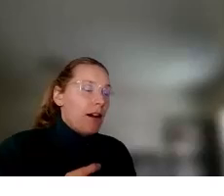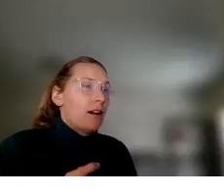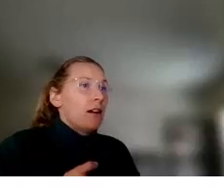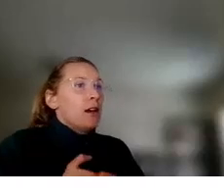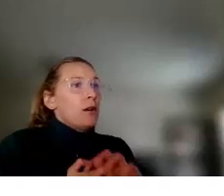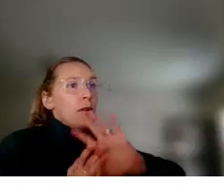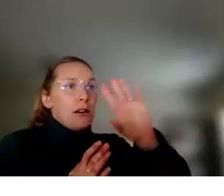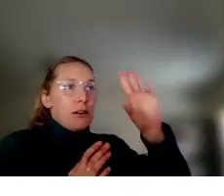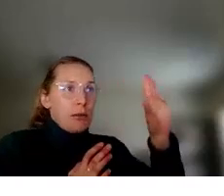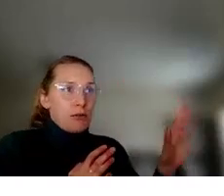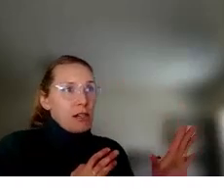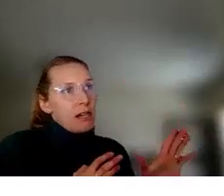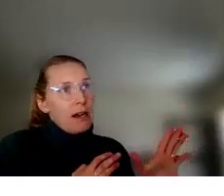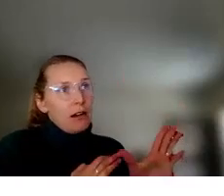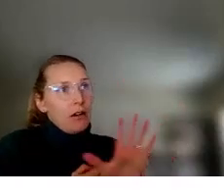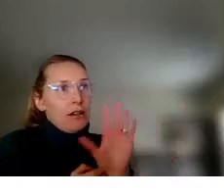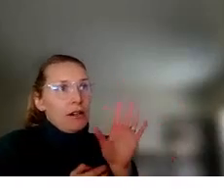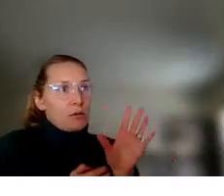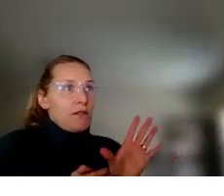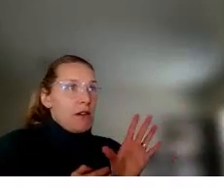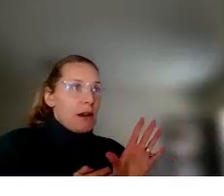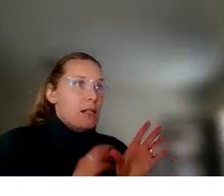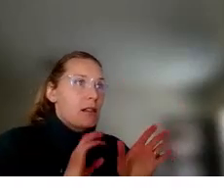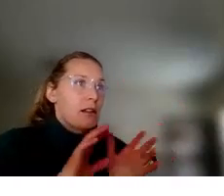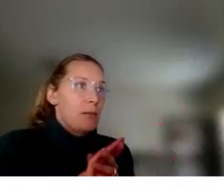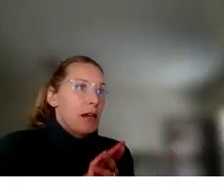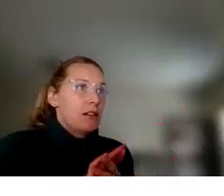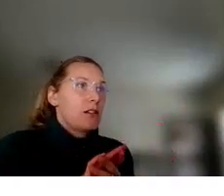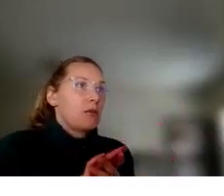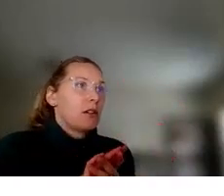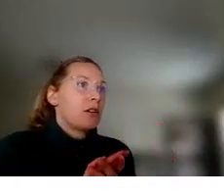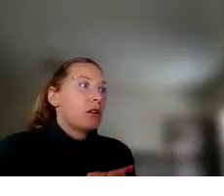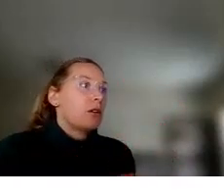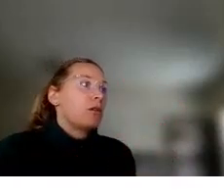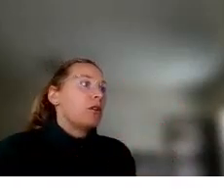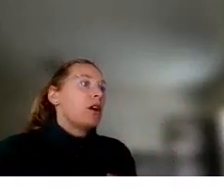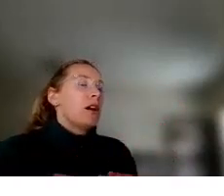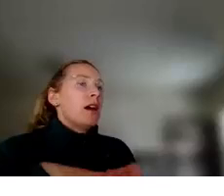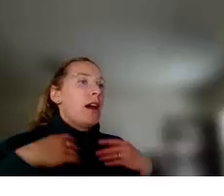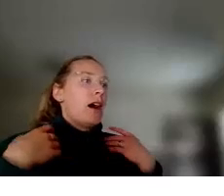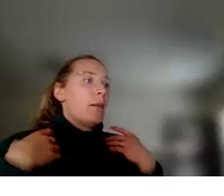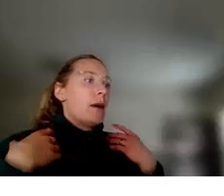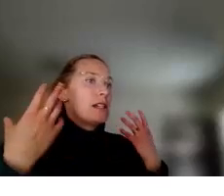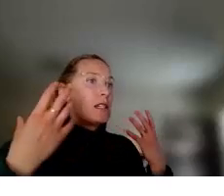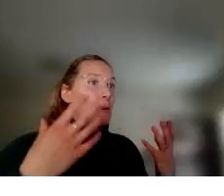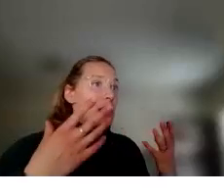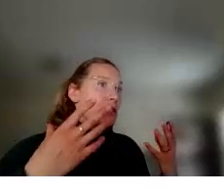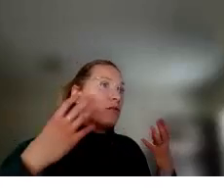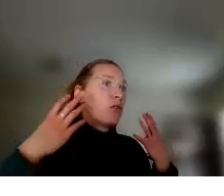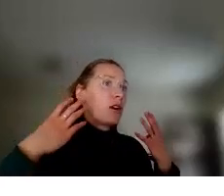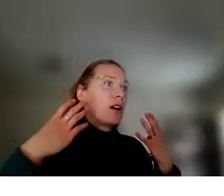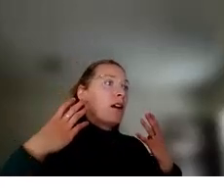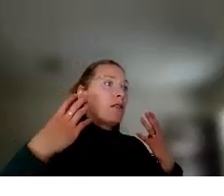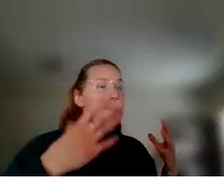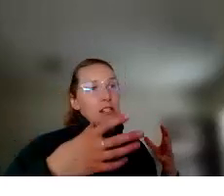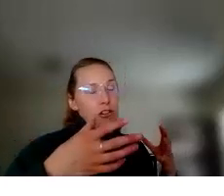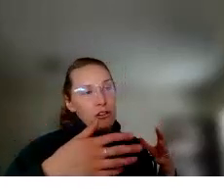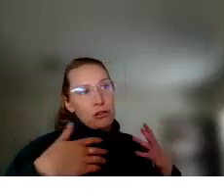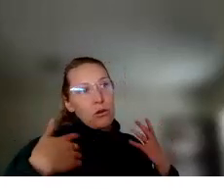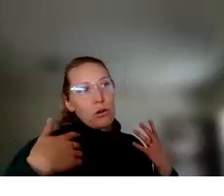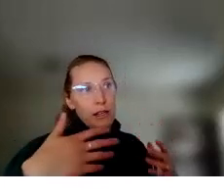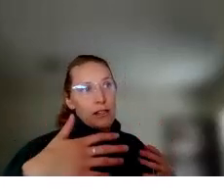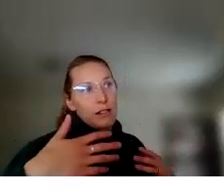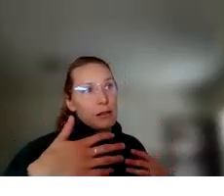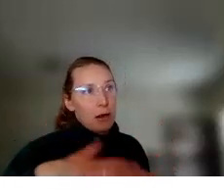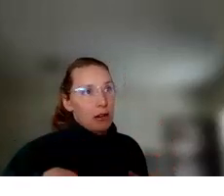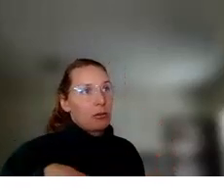that waiver, but it'll be retitled and revamped a little bit to include a space for